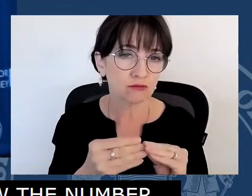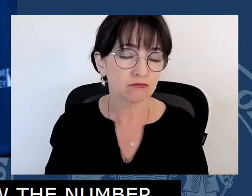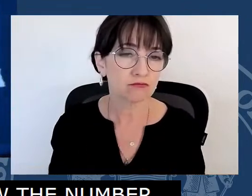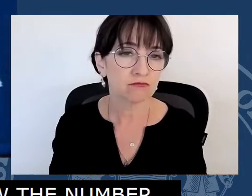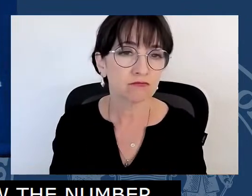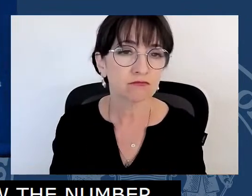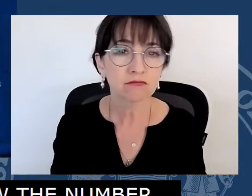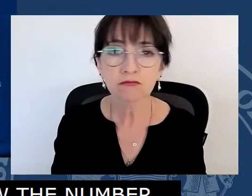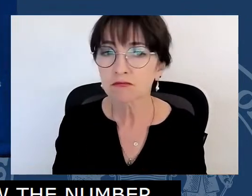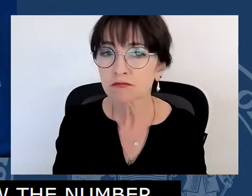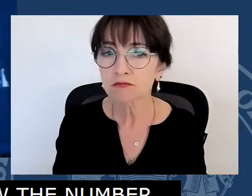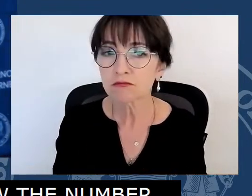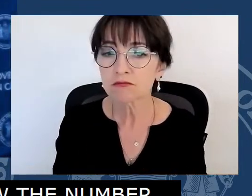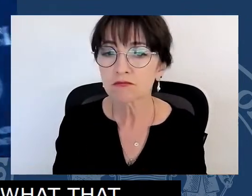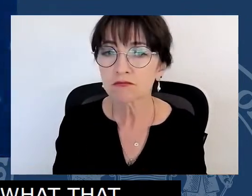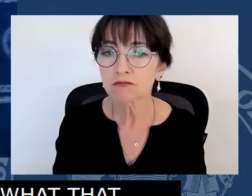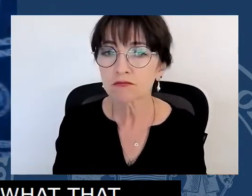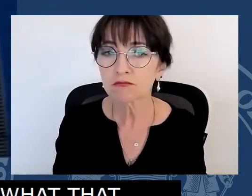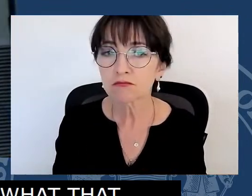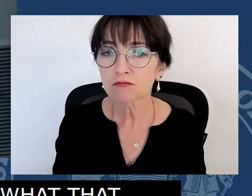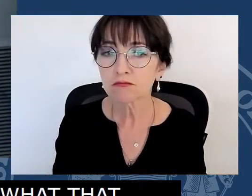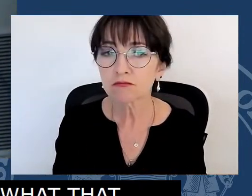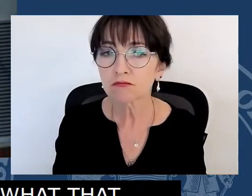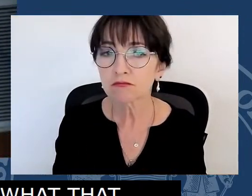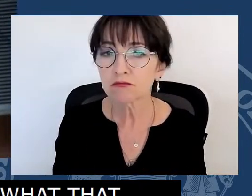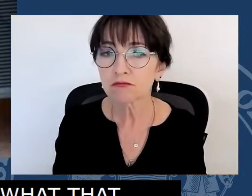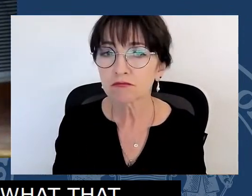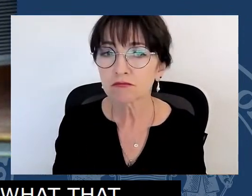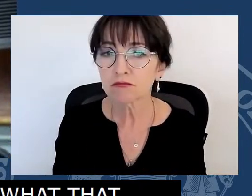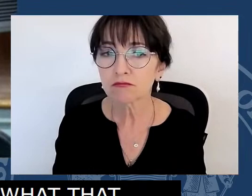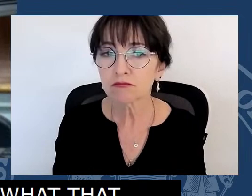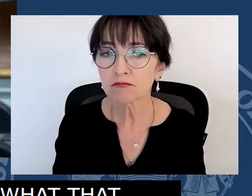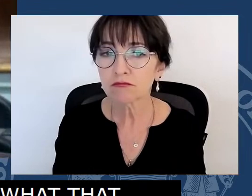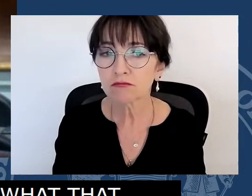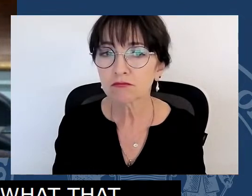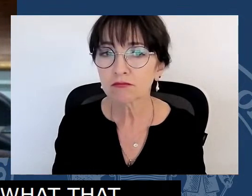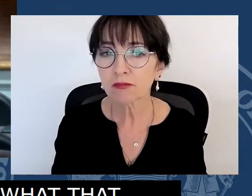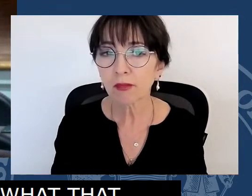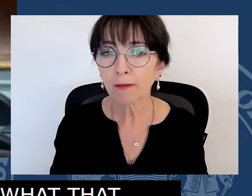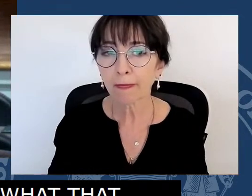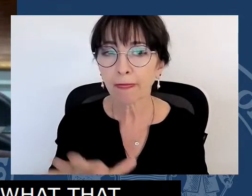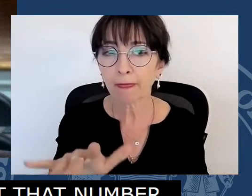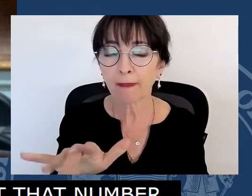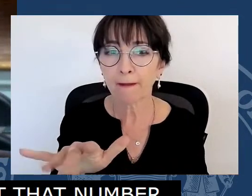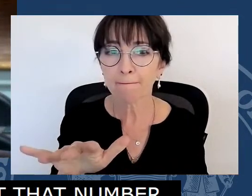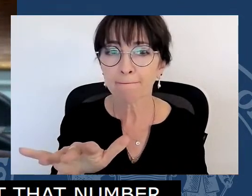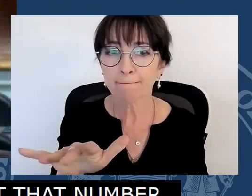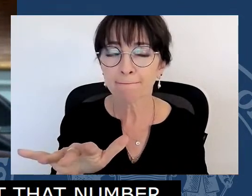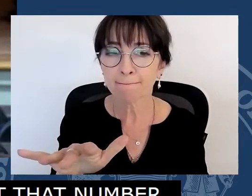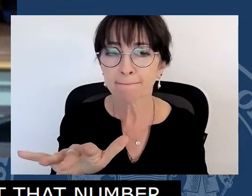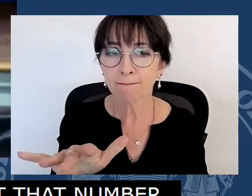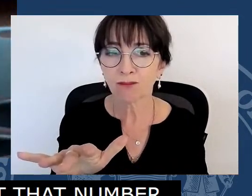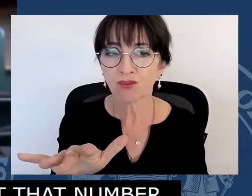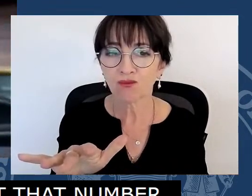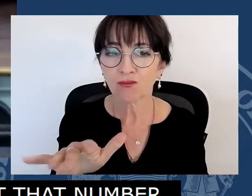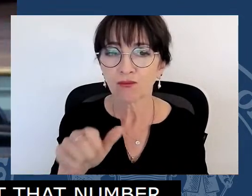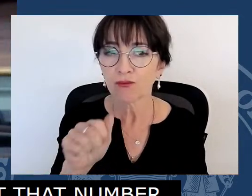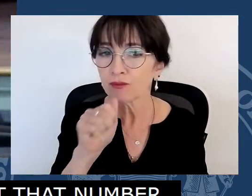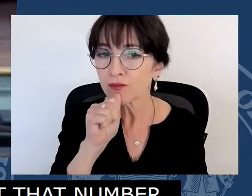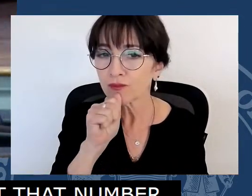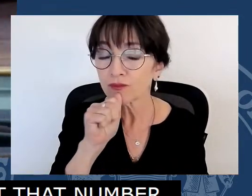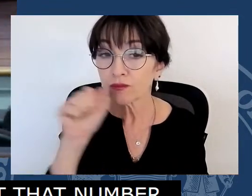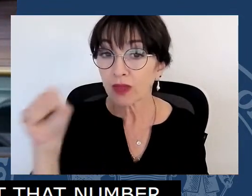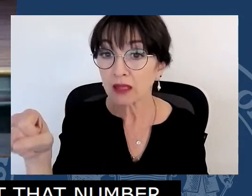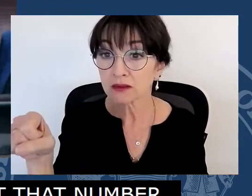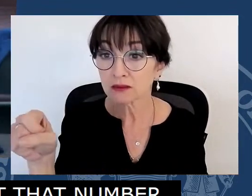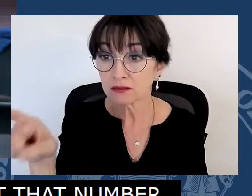Governor, we did add an additional $10 million last year on the 19 districts west, if you remember. Yes.